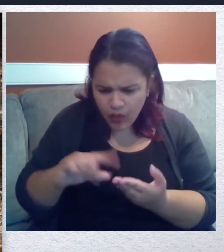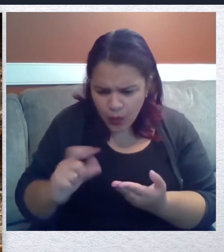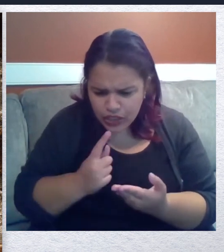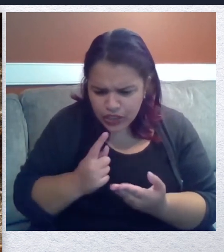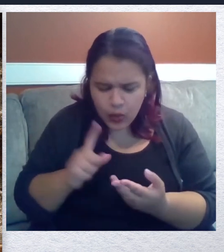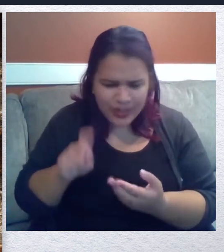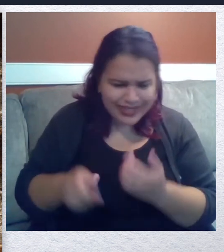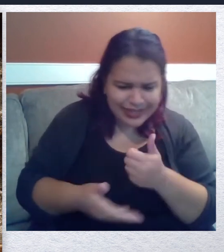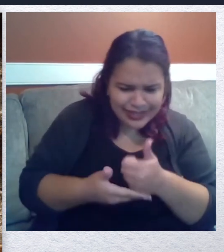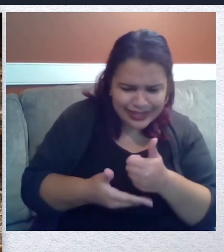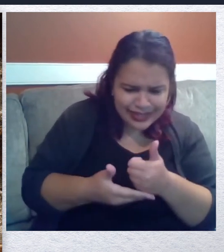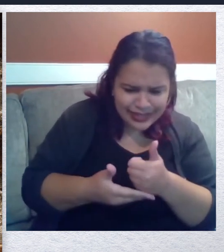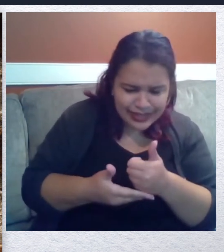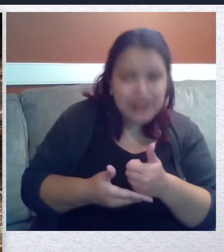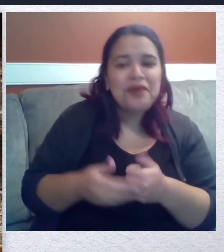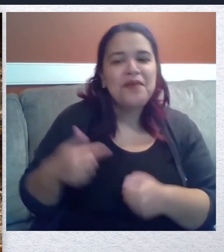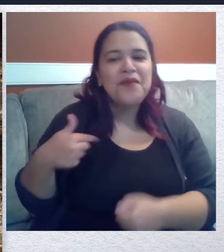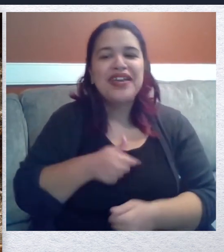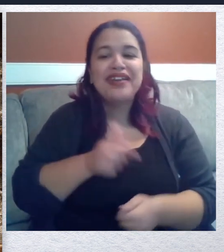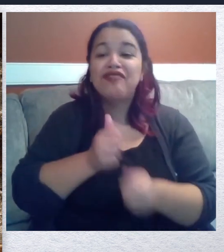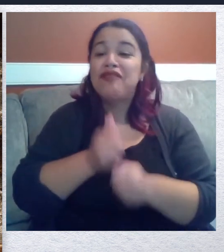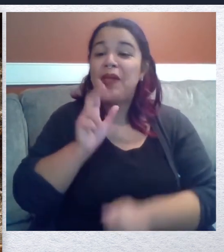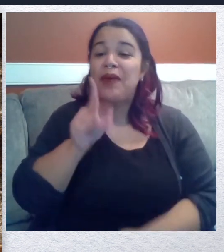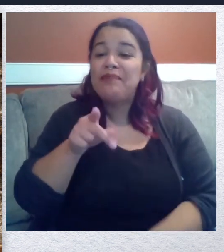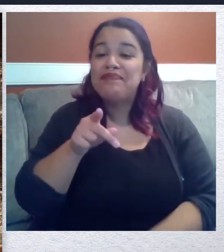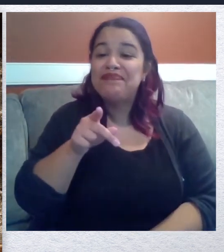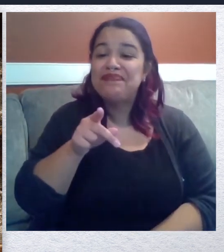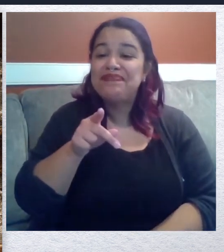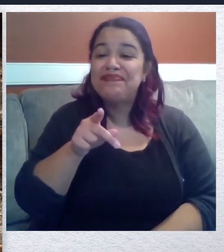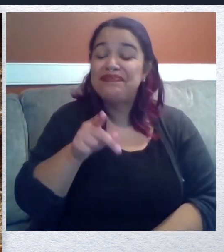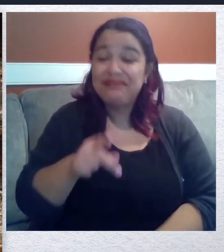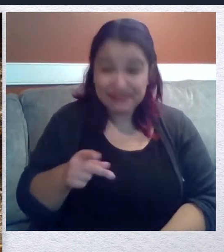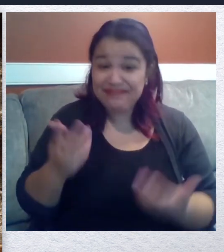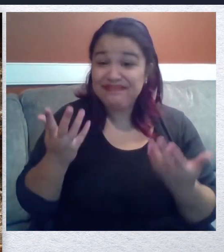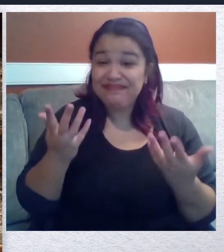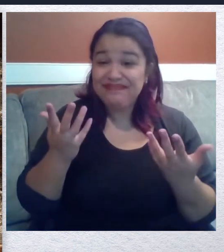with that, this concludes today's presentation. Thank you.